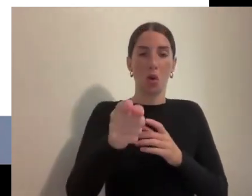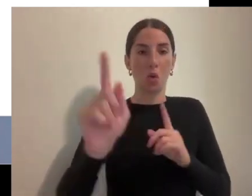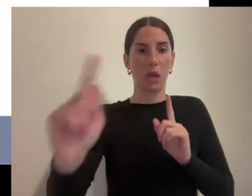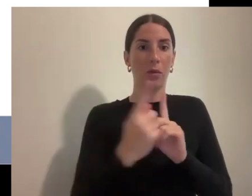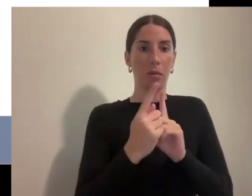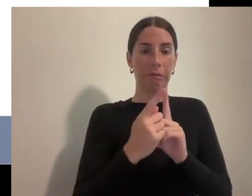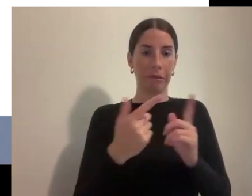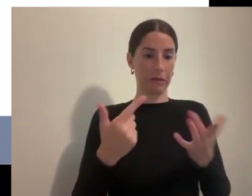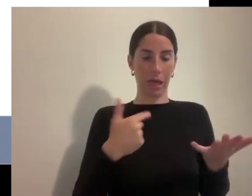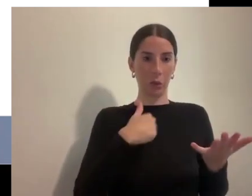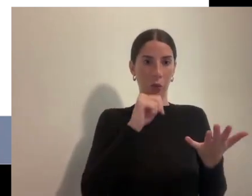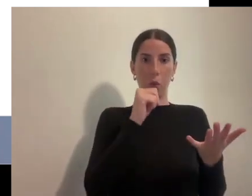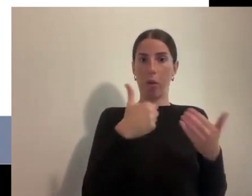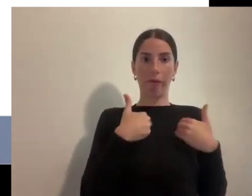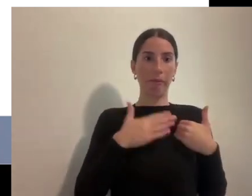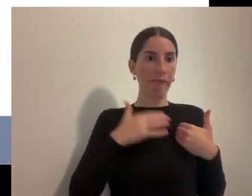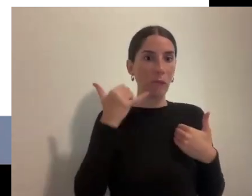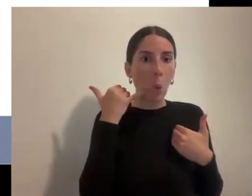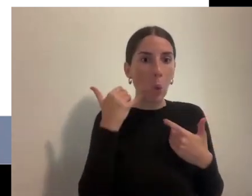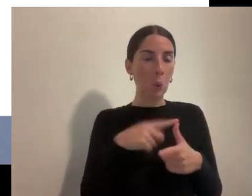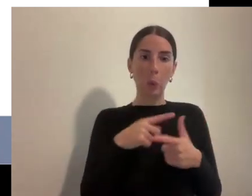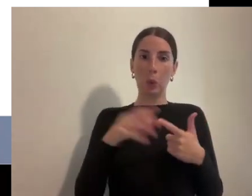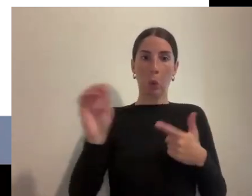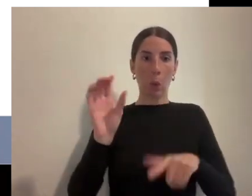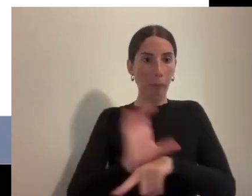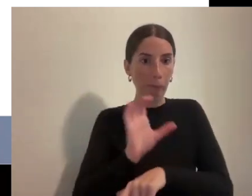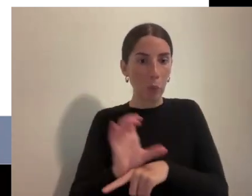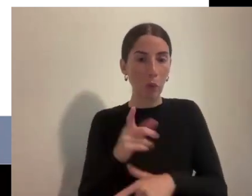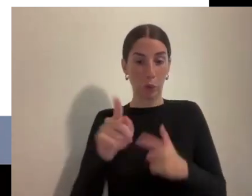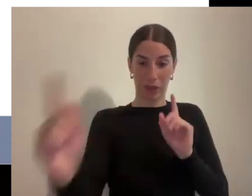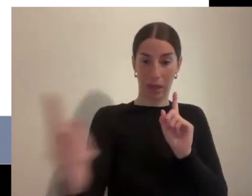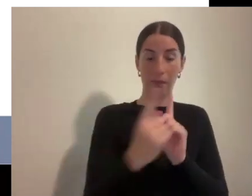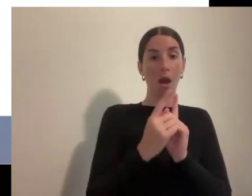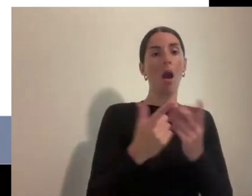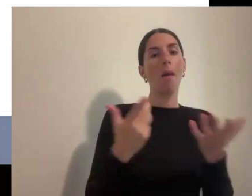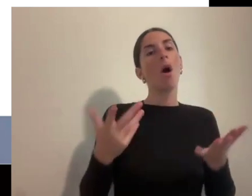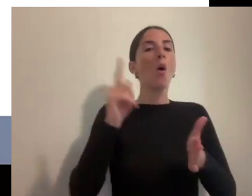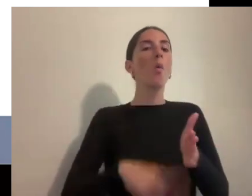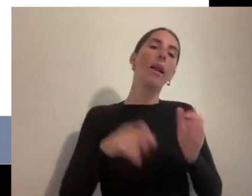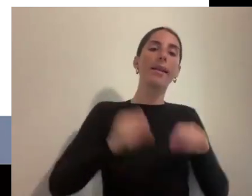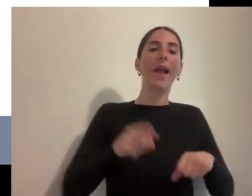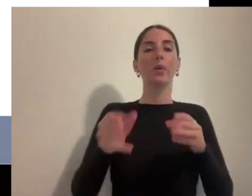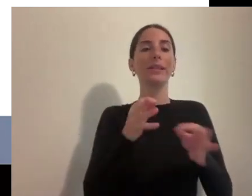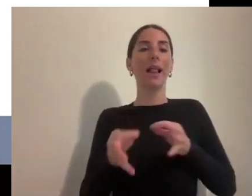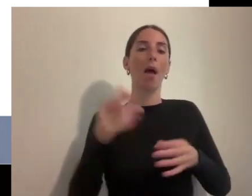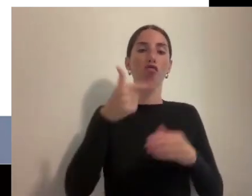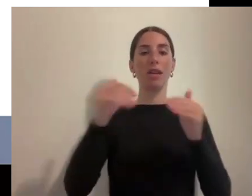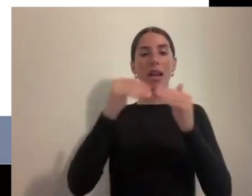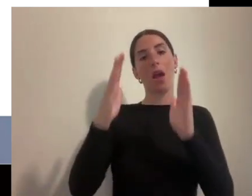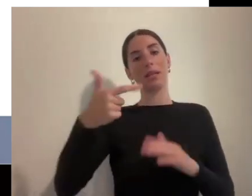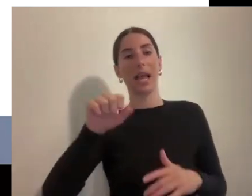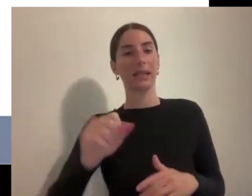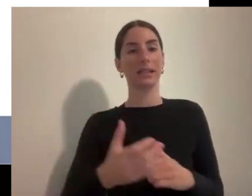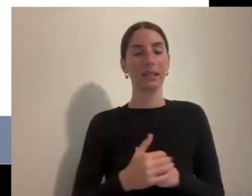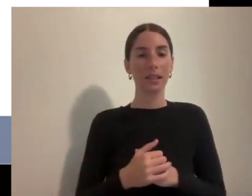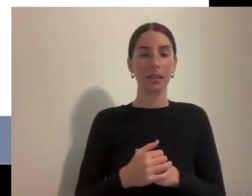my phone with me, I don't have my computer with me, and you came up to me and you said, Nora, what can you tell me about greenhouse gases? Well,